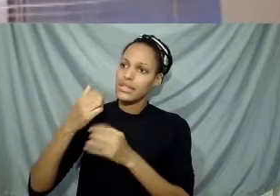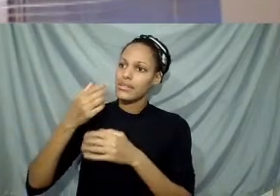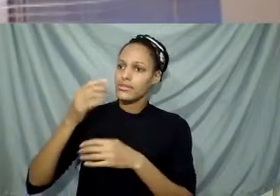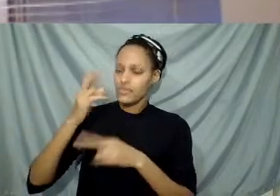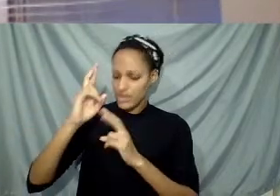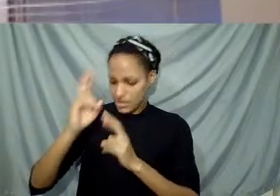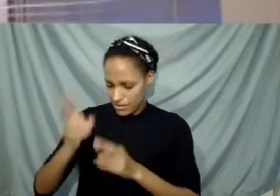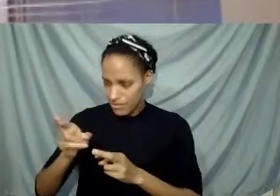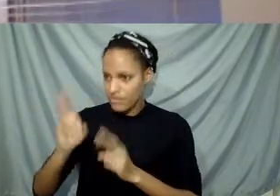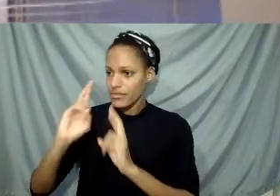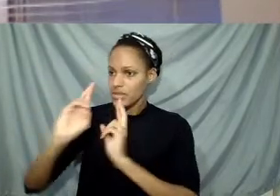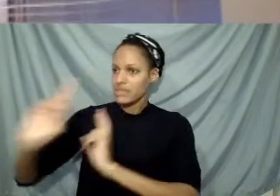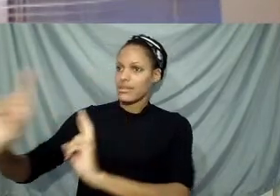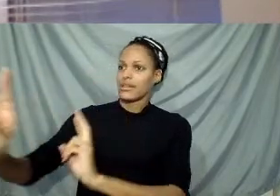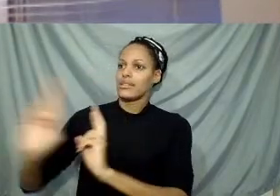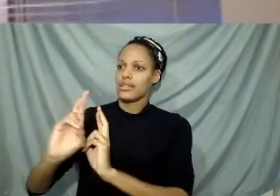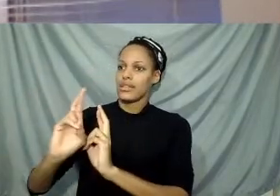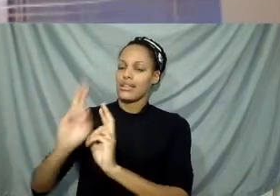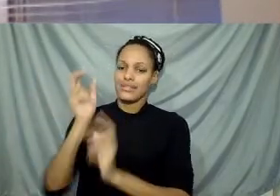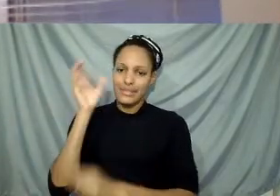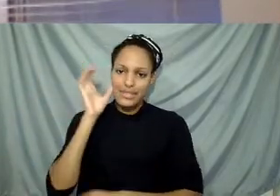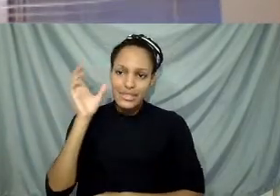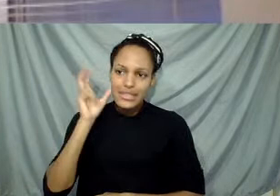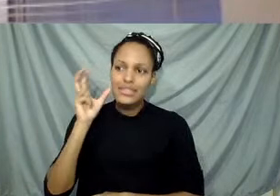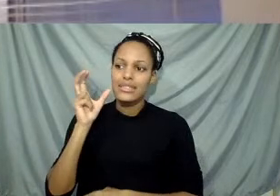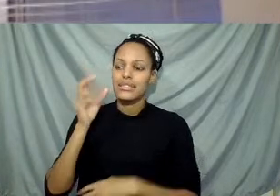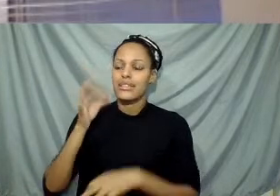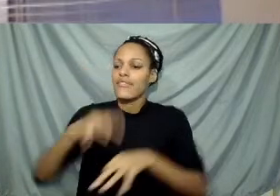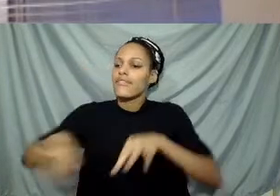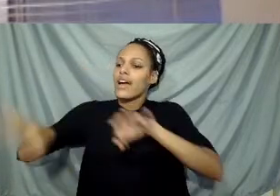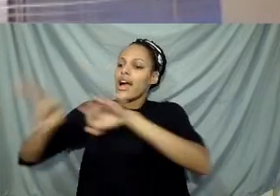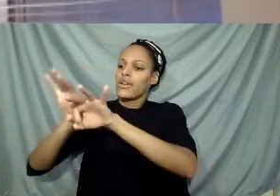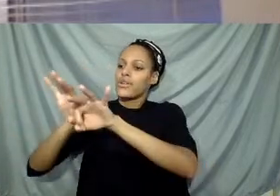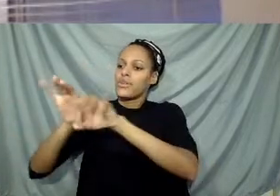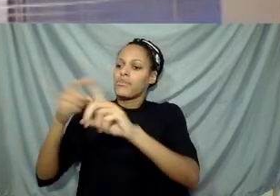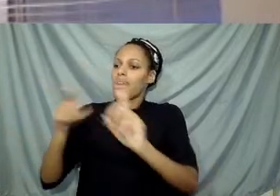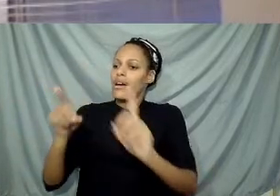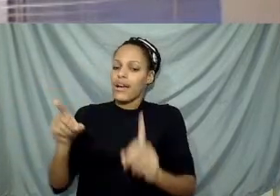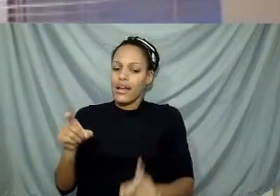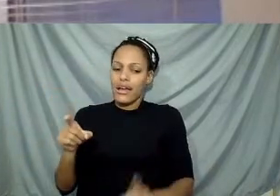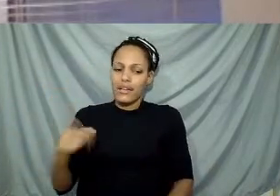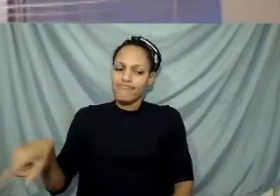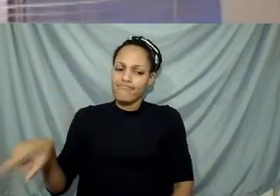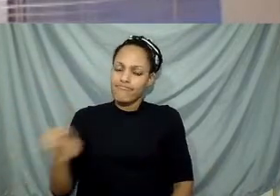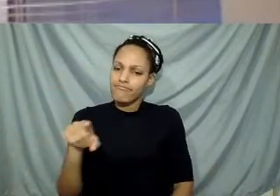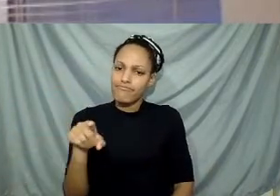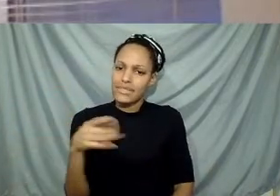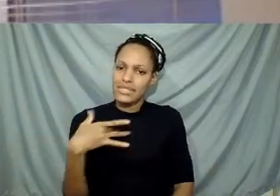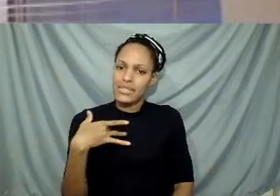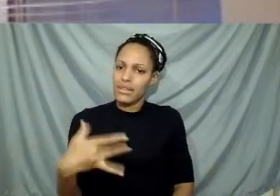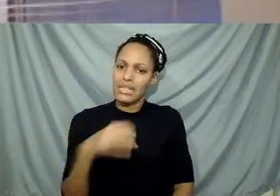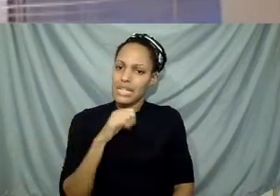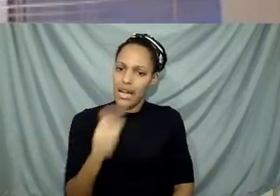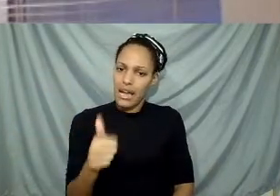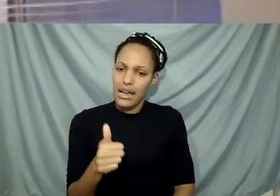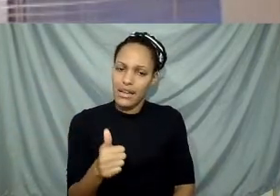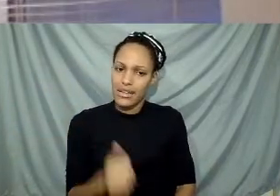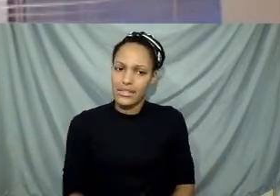and valued. And then I realized that they weren't, you know, and I realized that I was